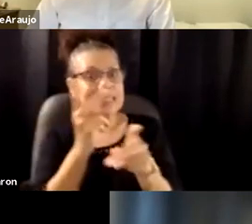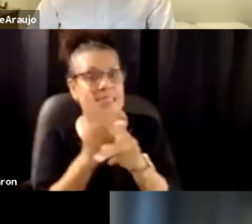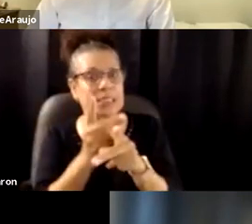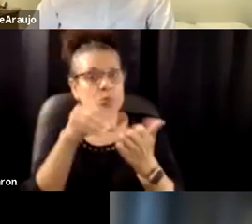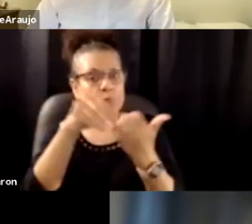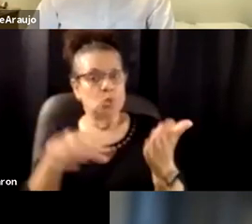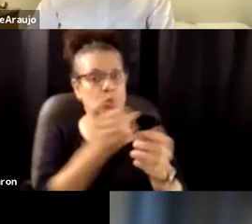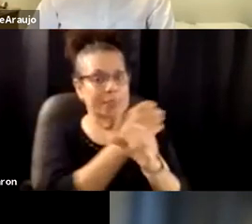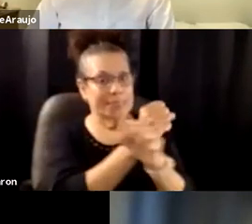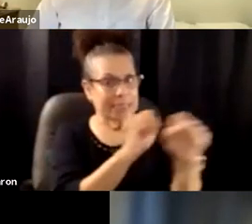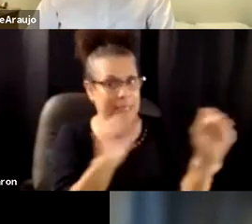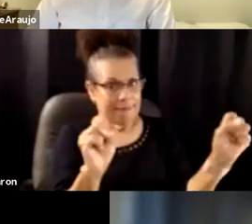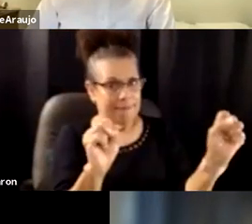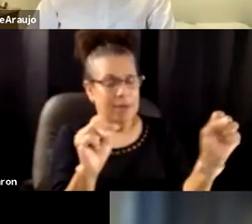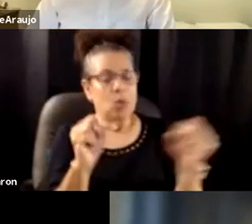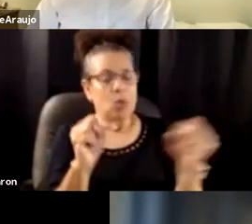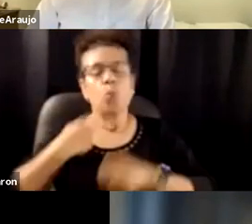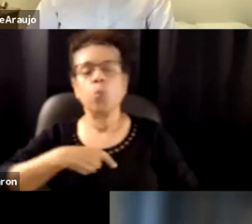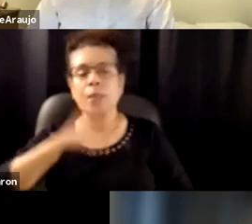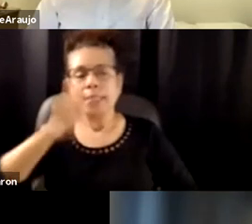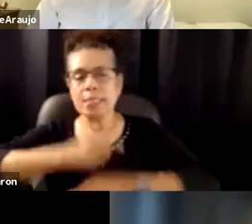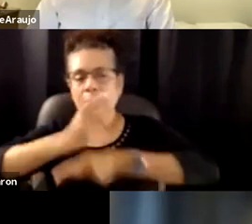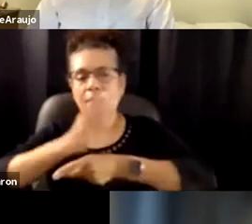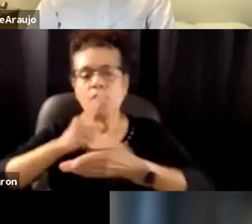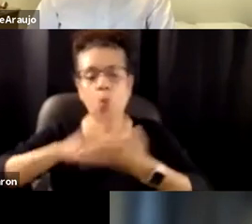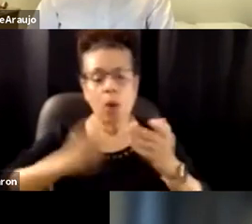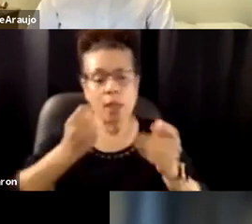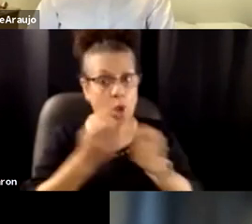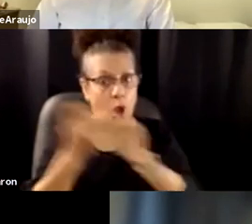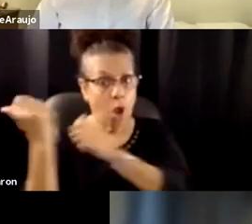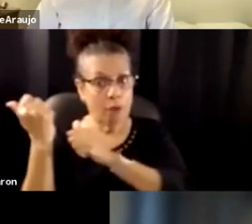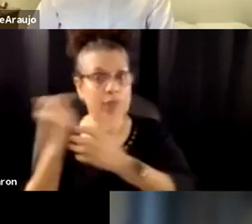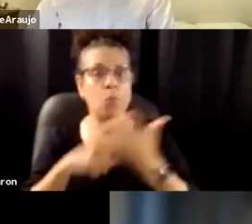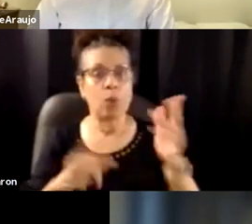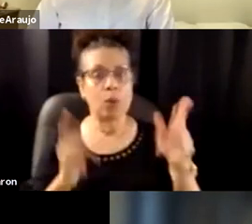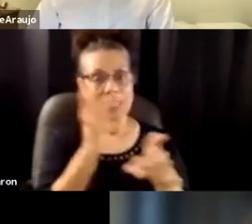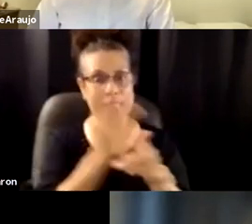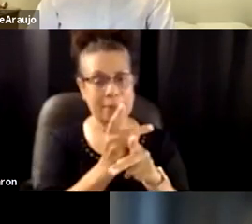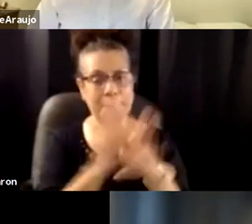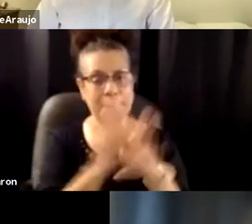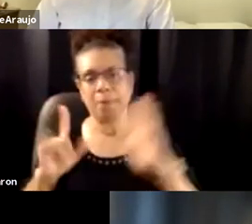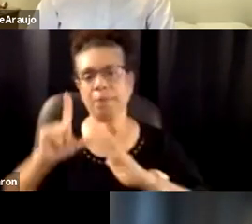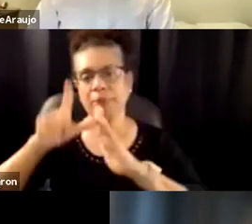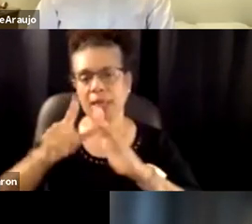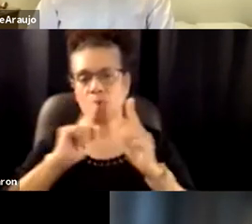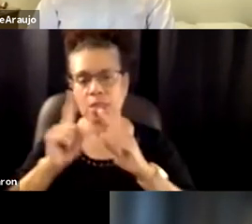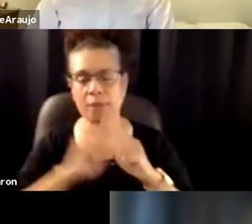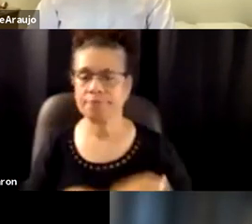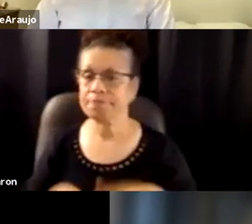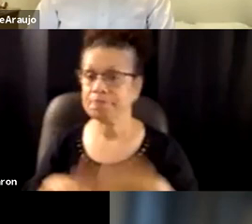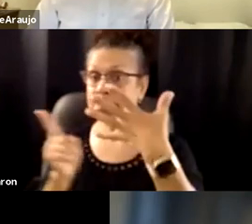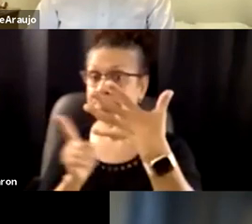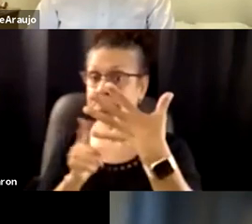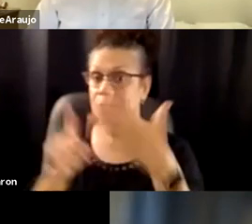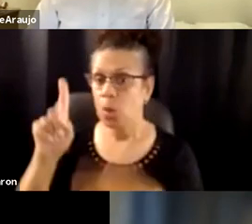we'd have to be real careful on what we remove and what we uh keep in place we're happy to have for the conversations offline about it and then one last question about the